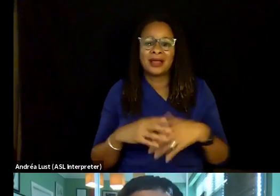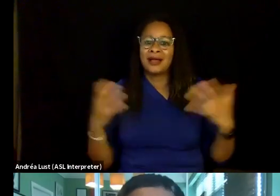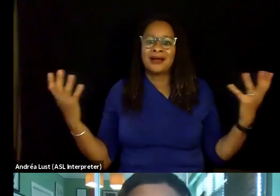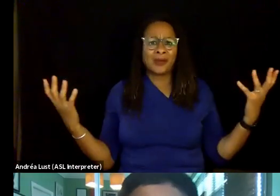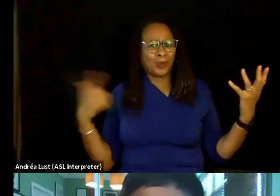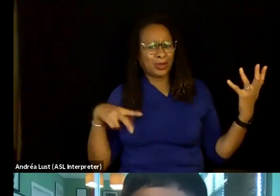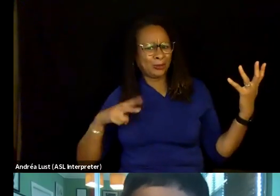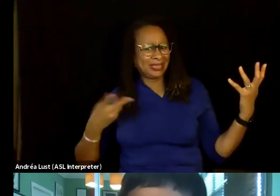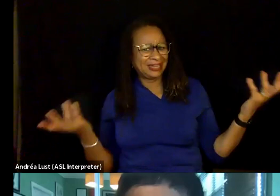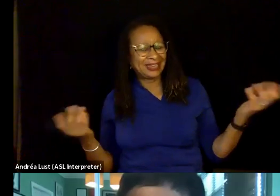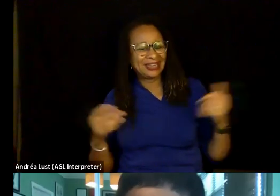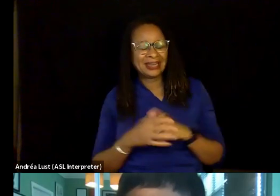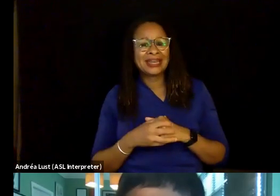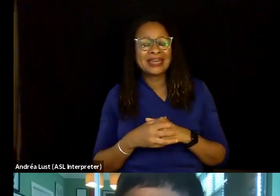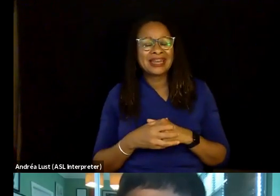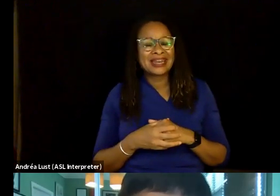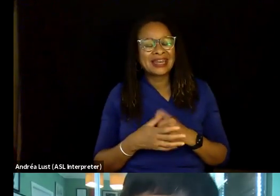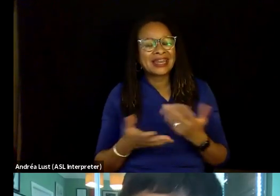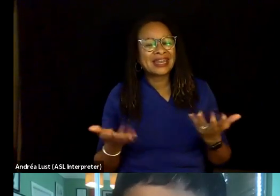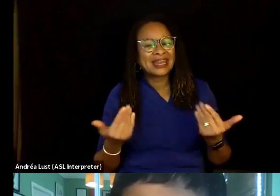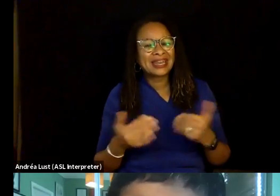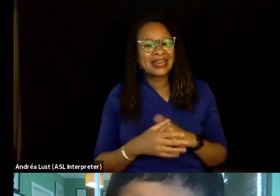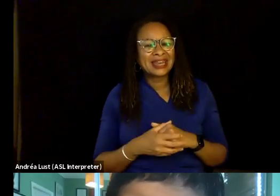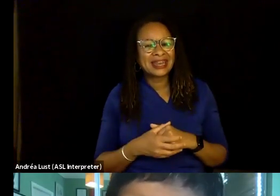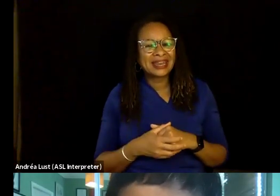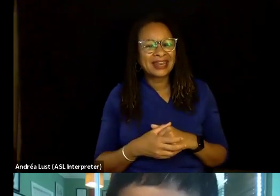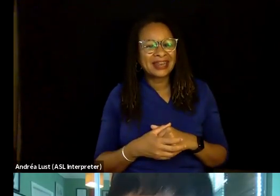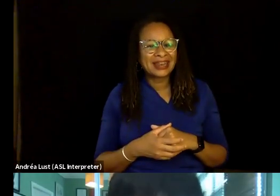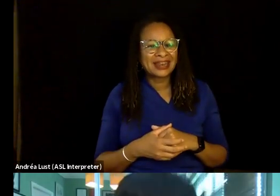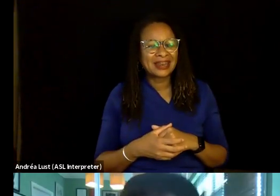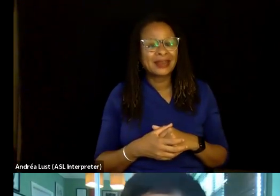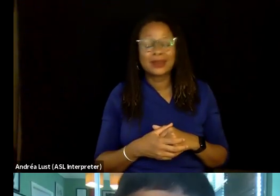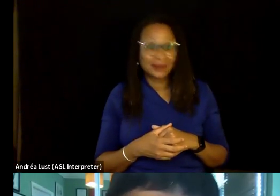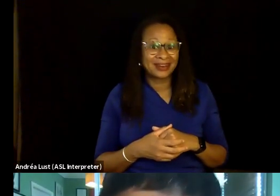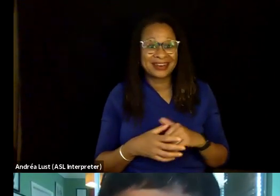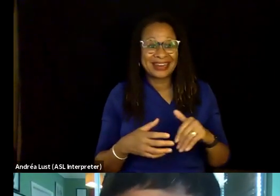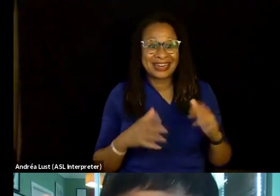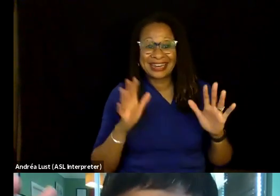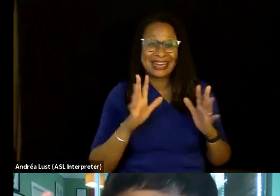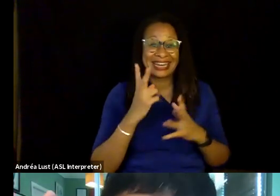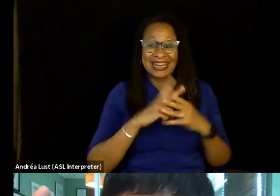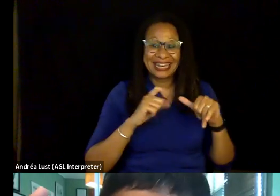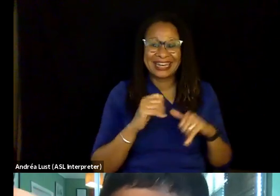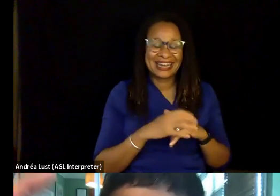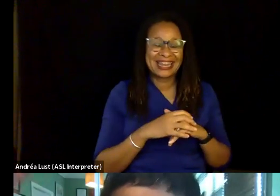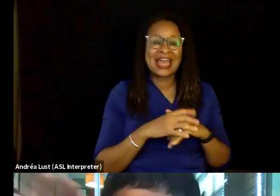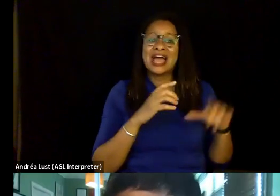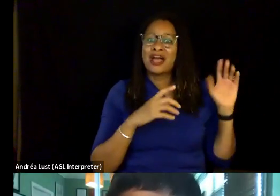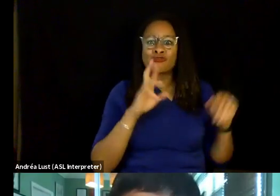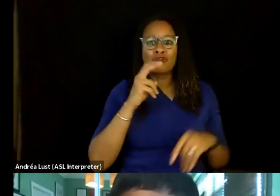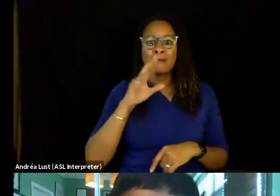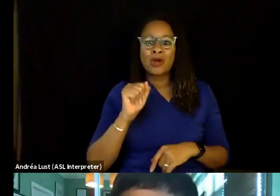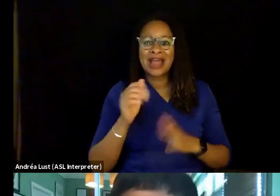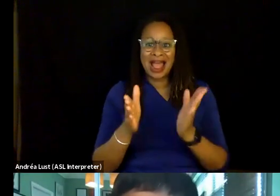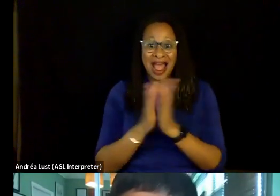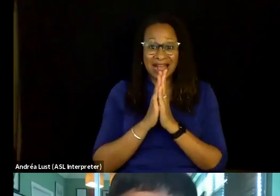Like, because she, there should be someone asking the question. But there's always, she's there asking the questions from all